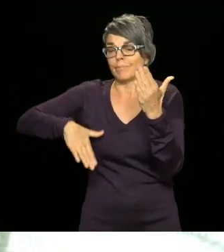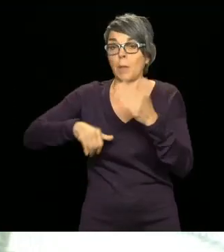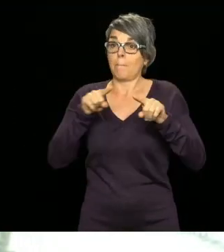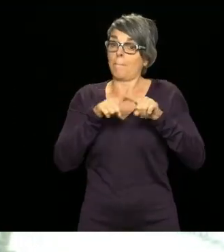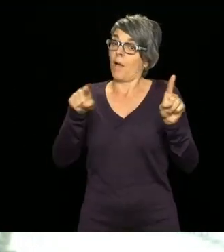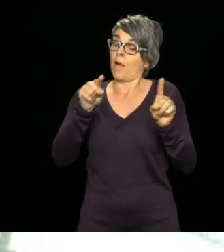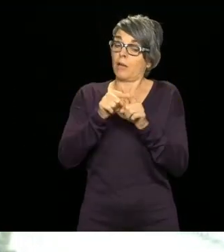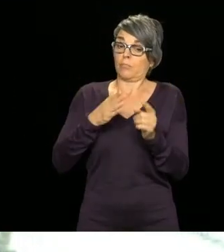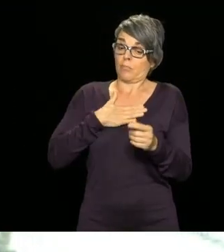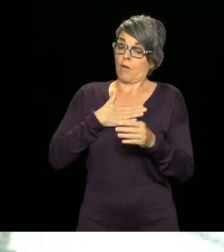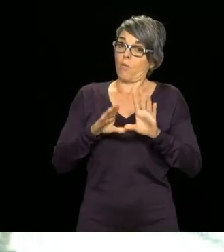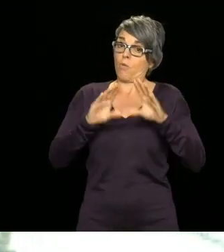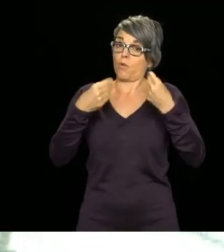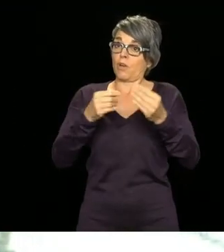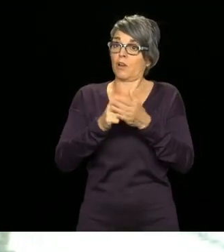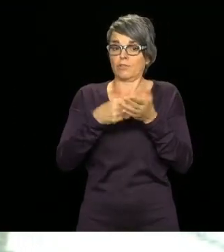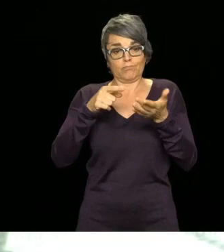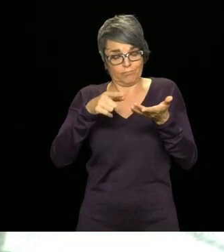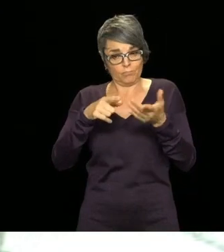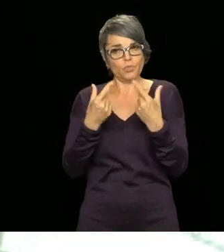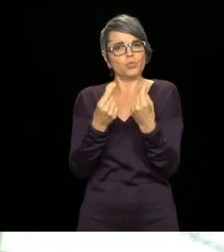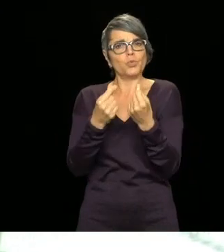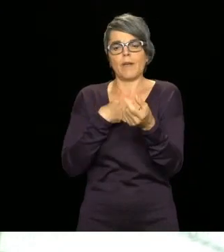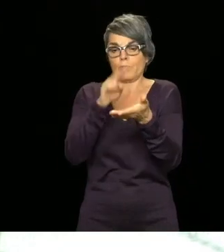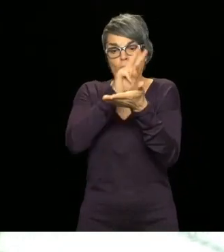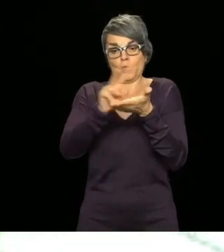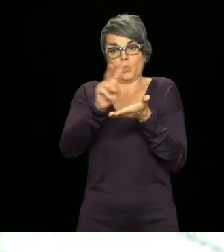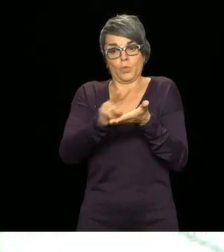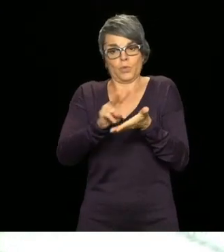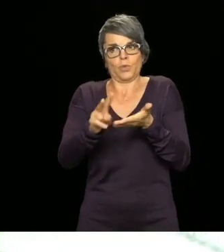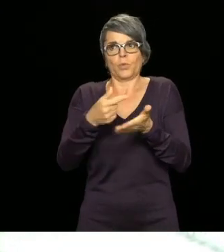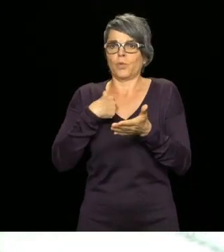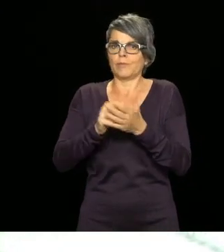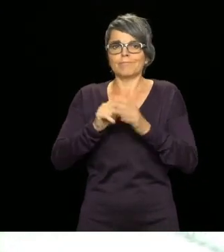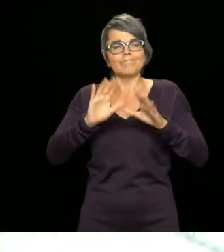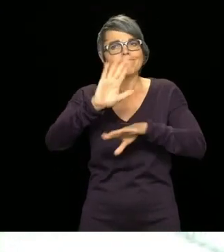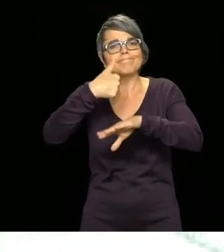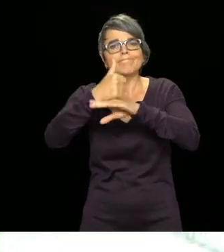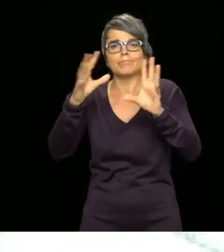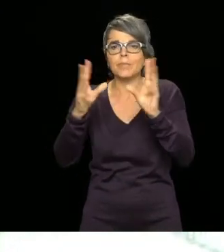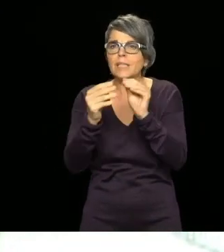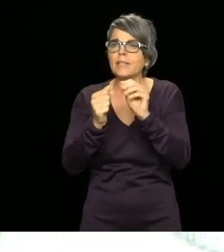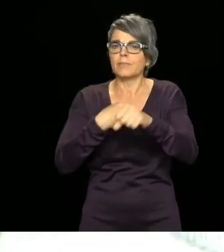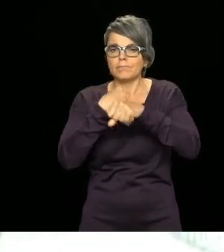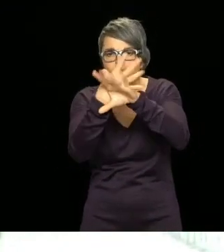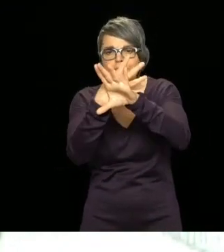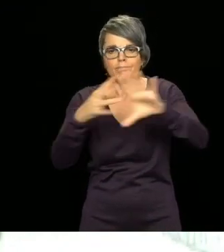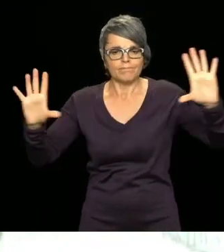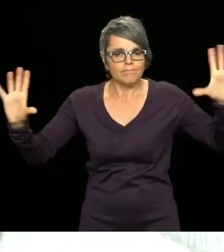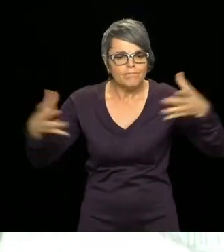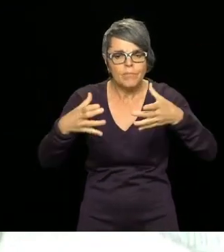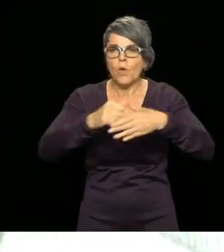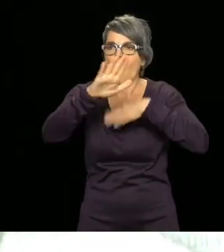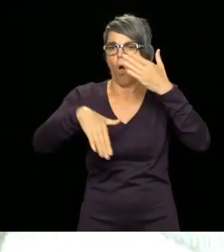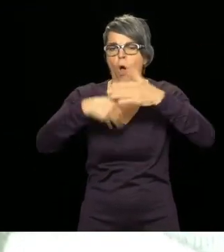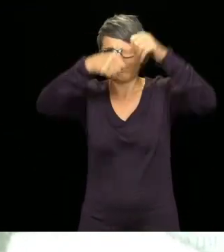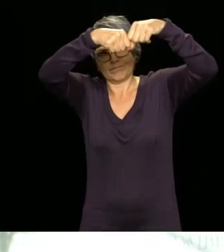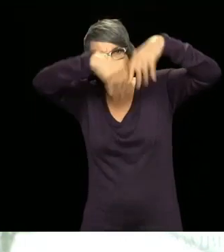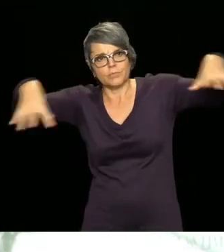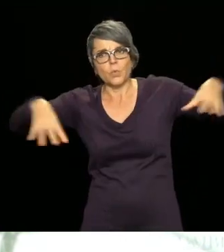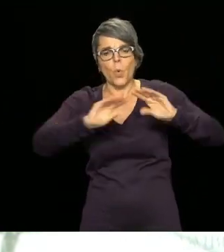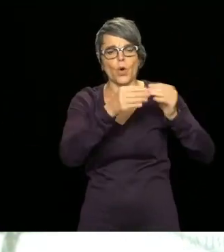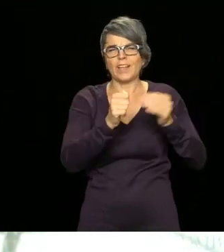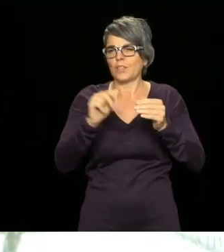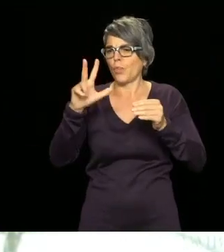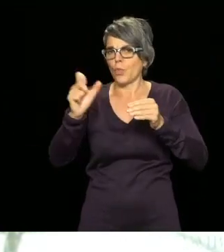organization has been on conference calls with the 300 frontline programs under our umbrella as a way to reach out to them for support and ask them,